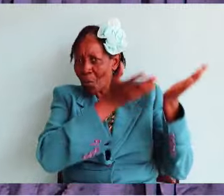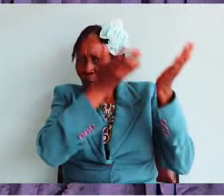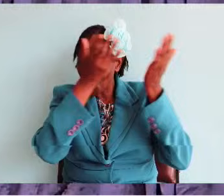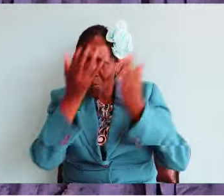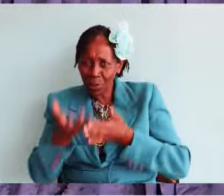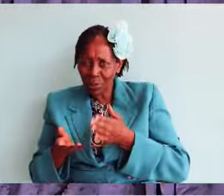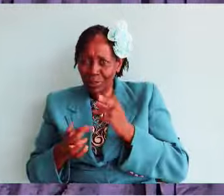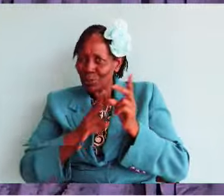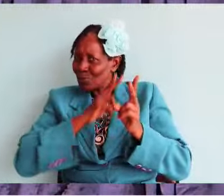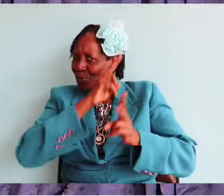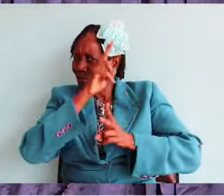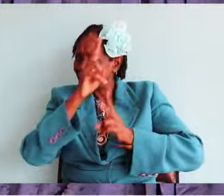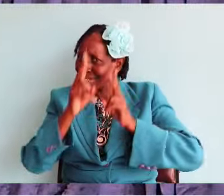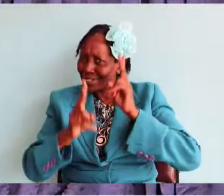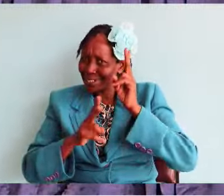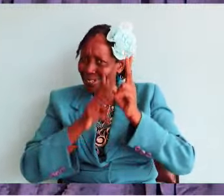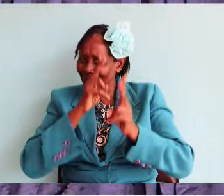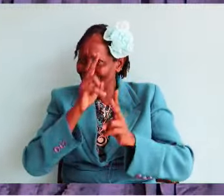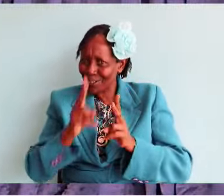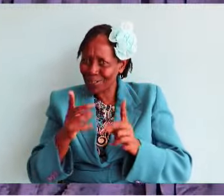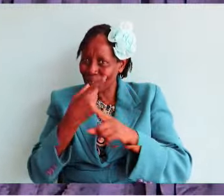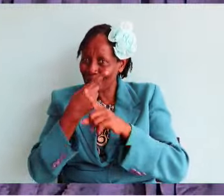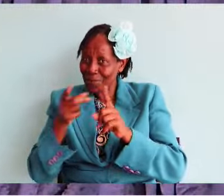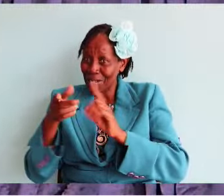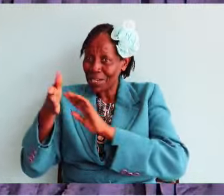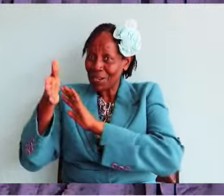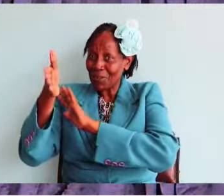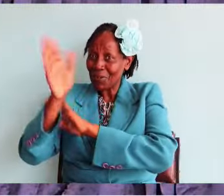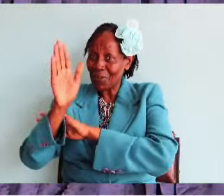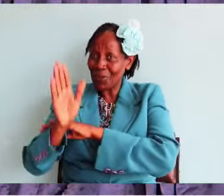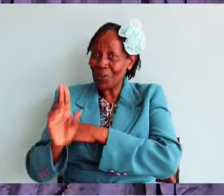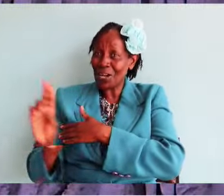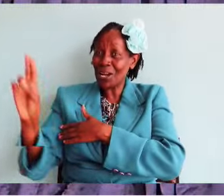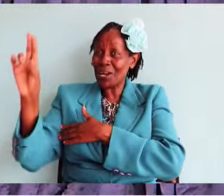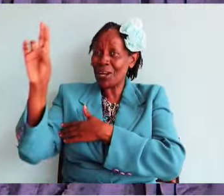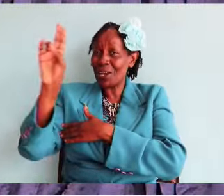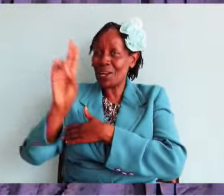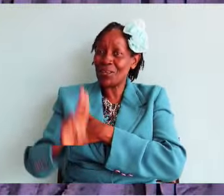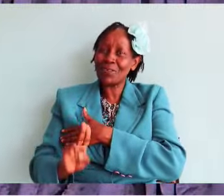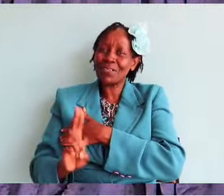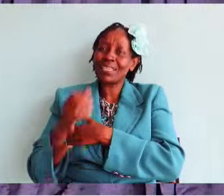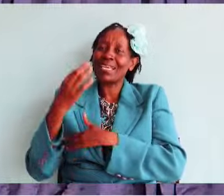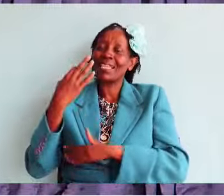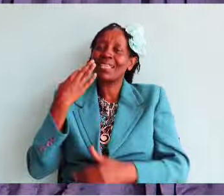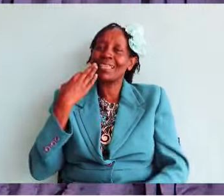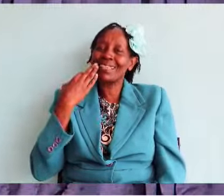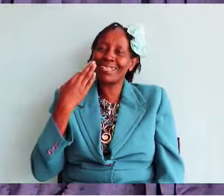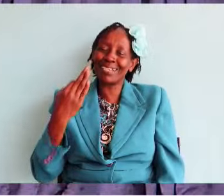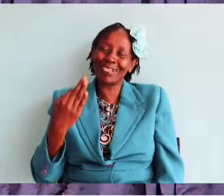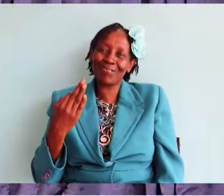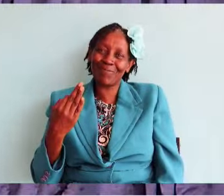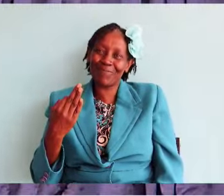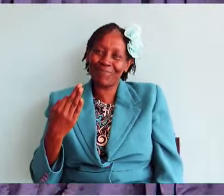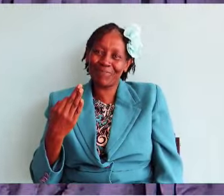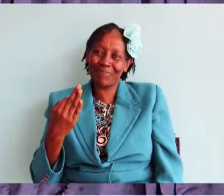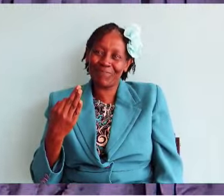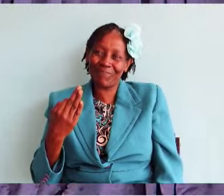reduce the number and 22 went off. Anyway, by the way, I am not saying that those who absented from that